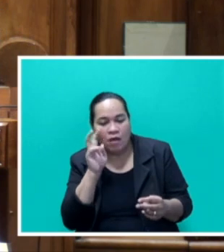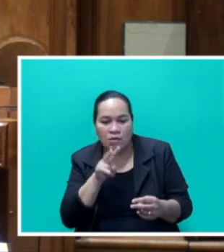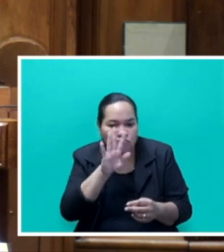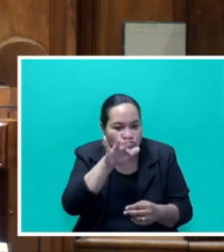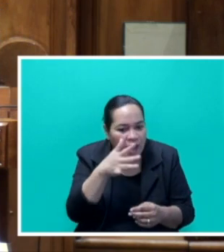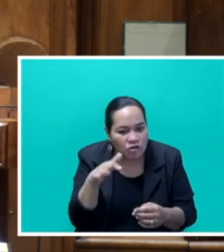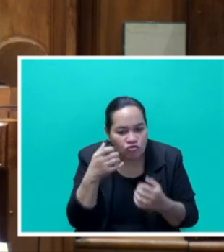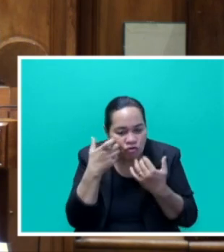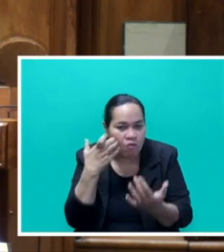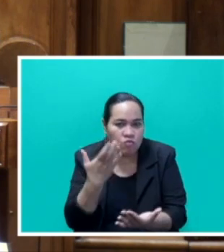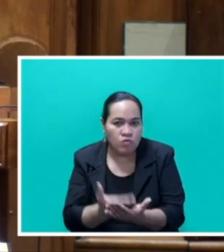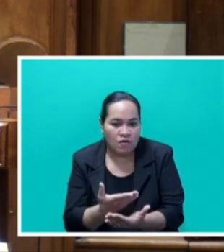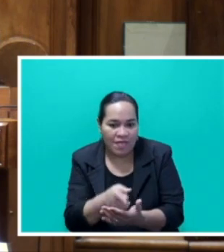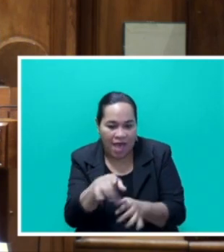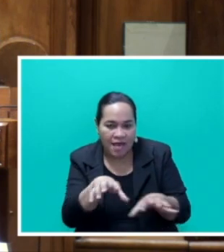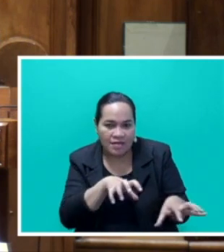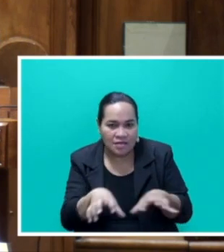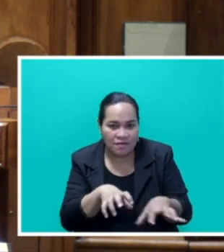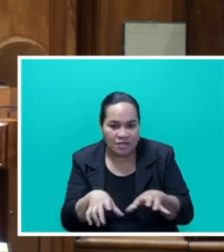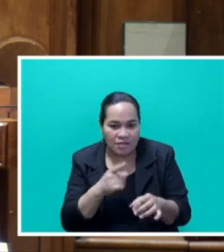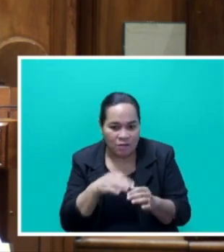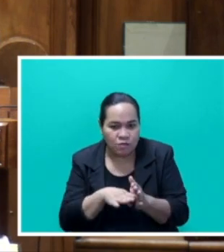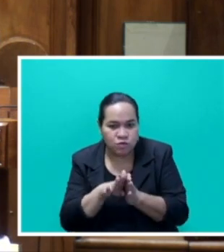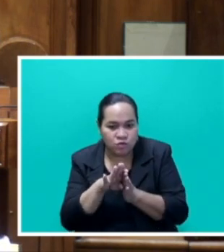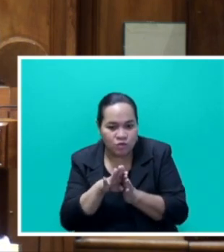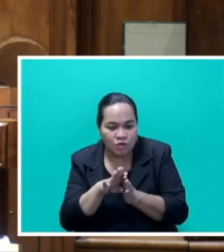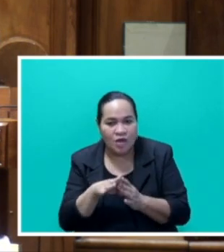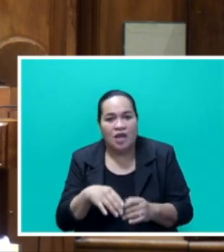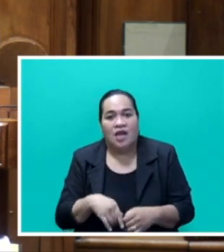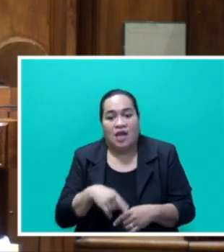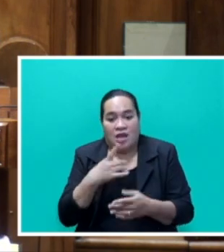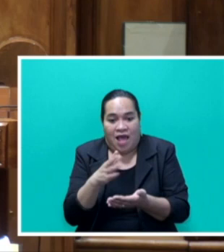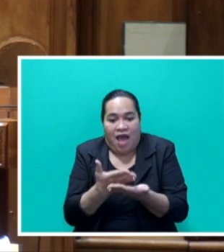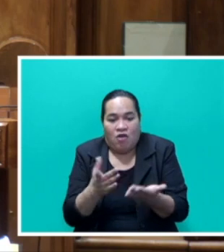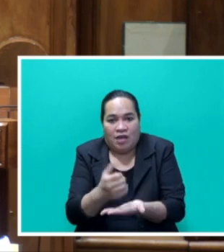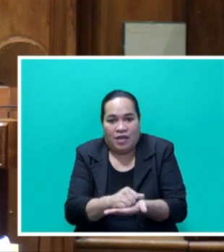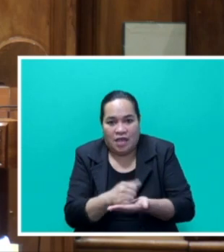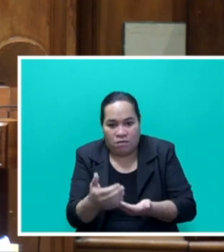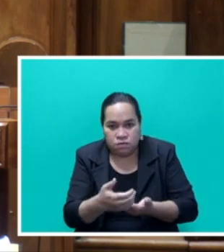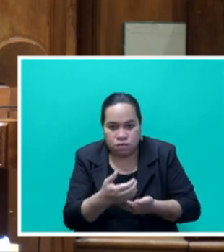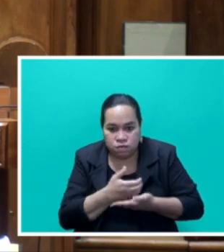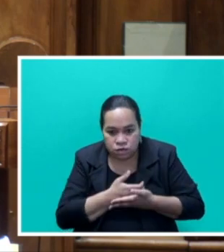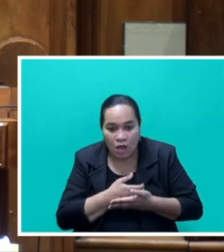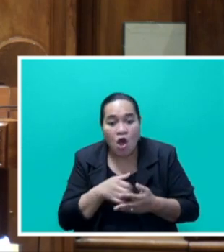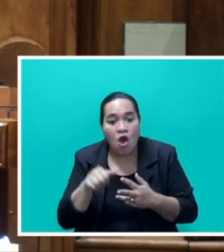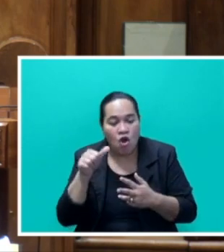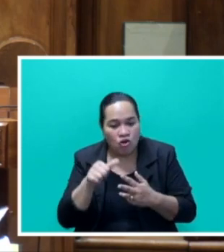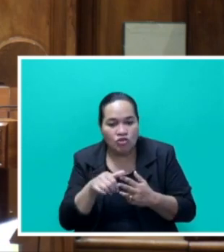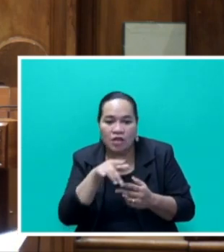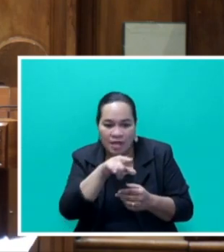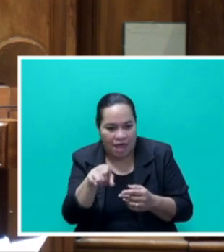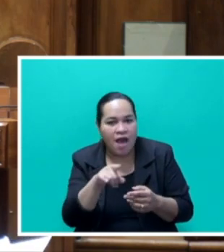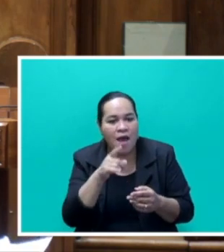management activities for biodiversity conservation and to provide alternative